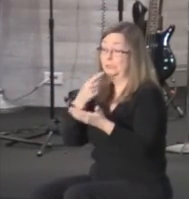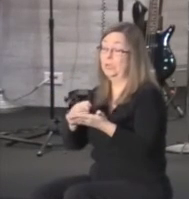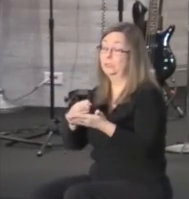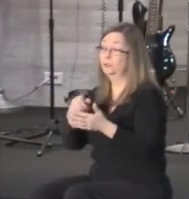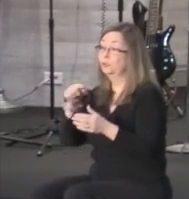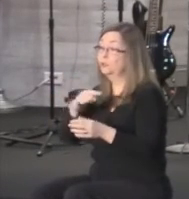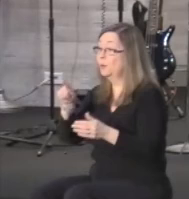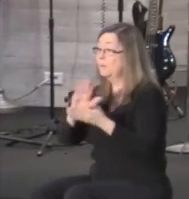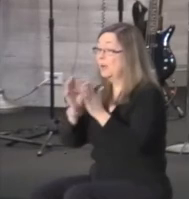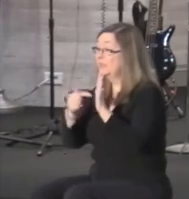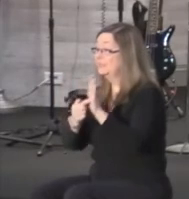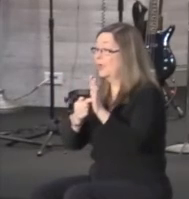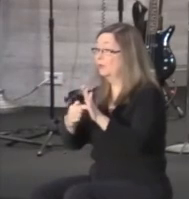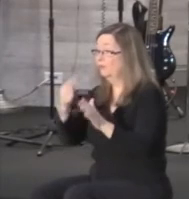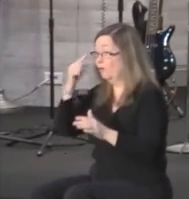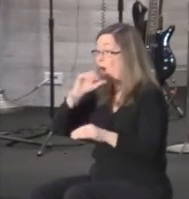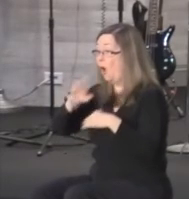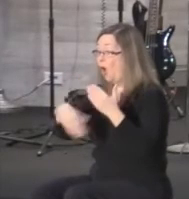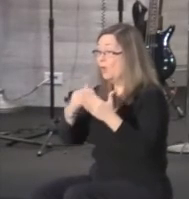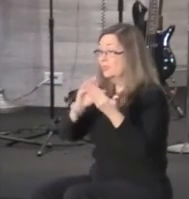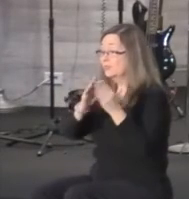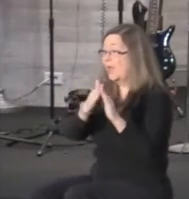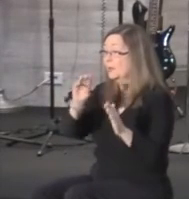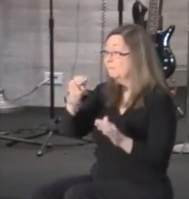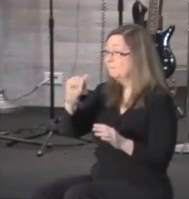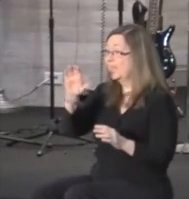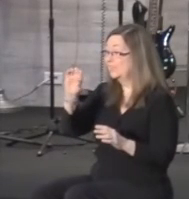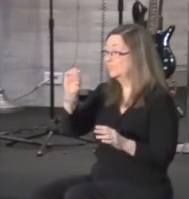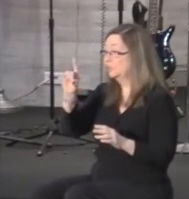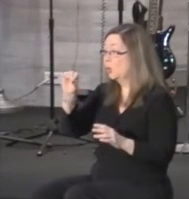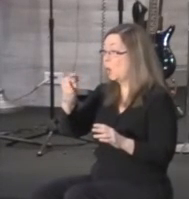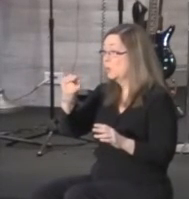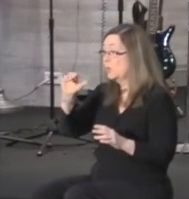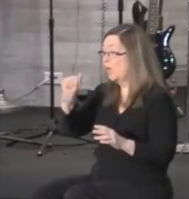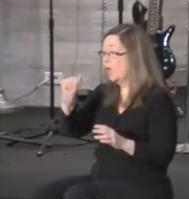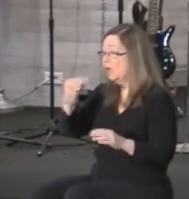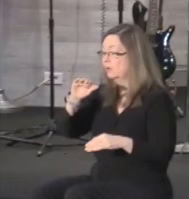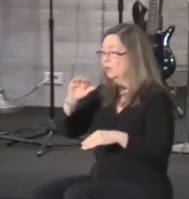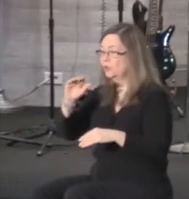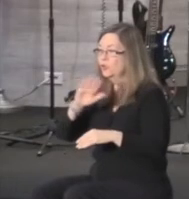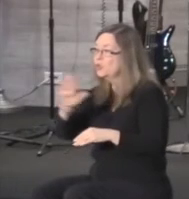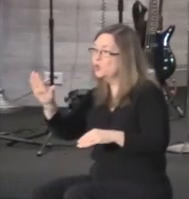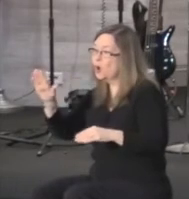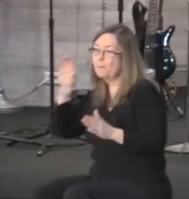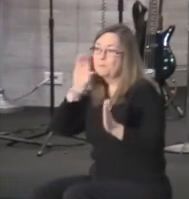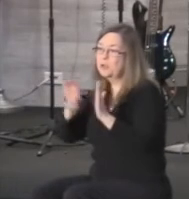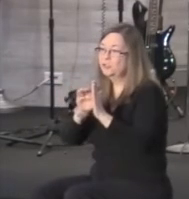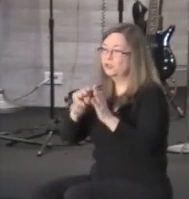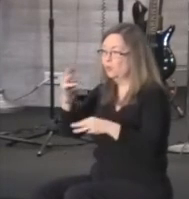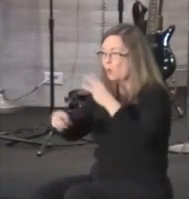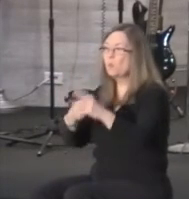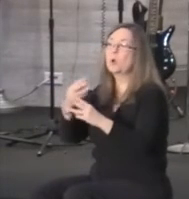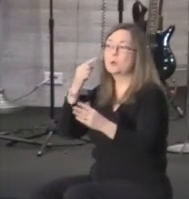became examples to all Macedonia and Achaia. You began to stamp your image all over the world. And the world